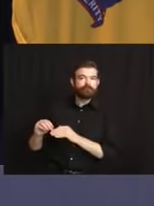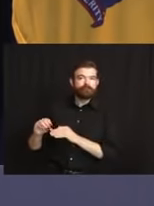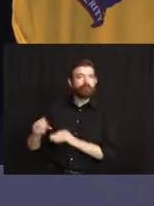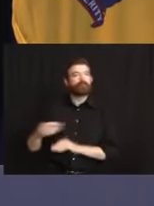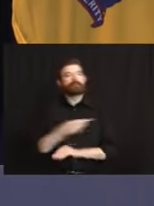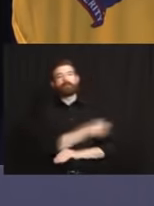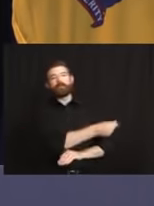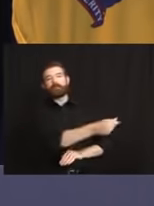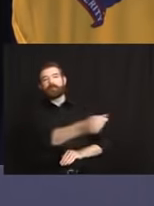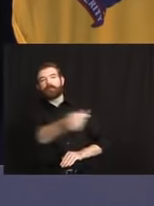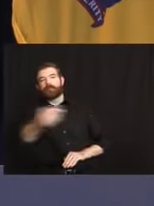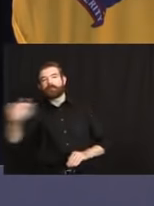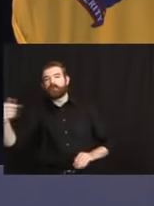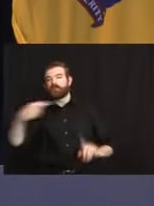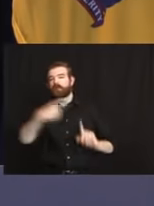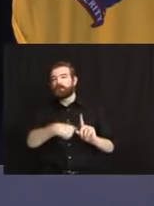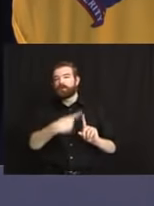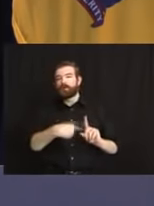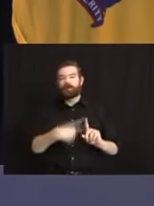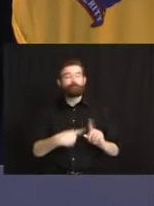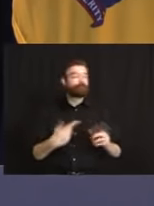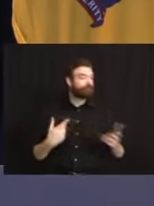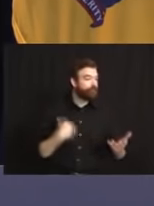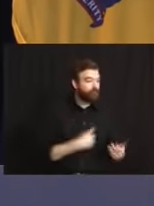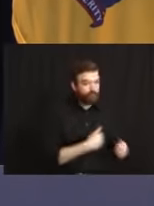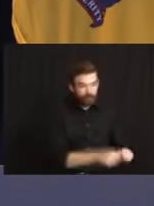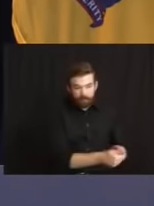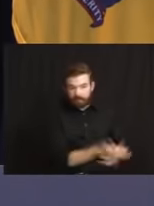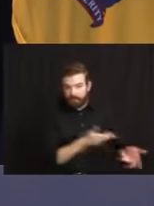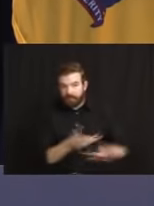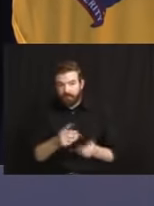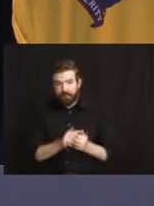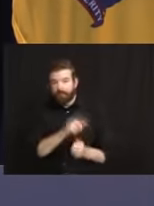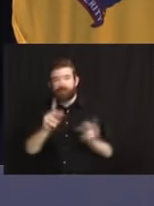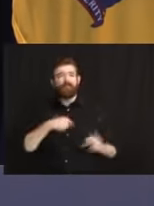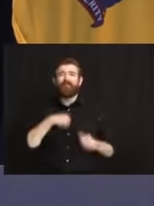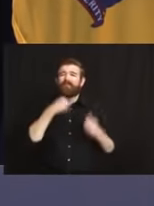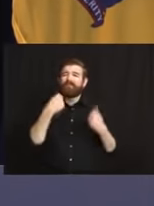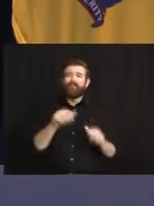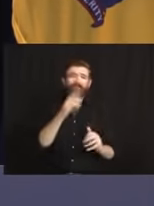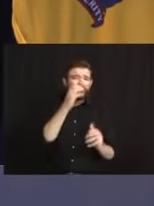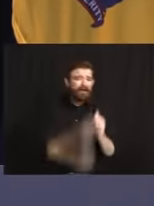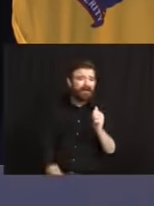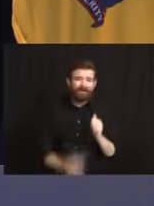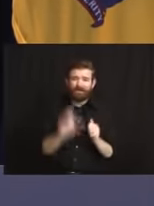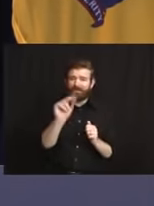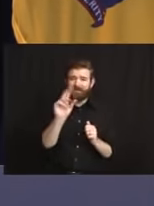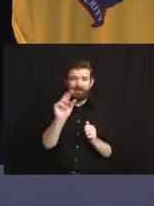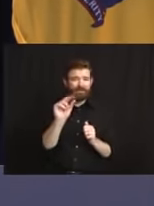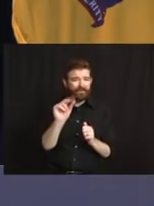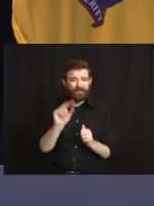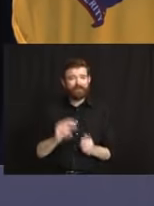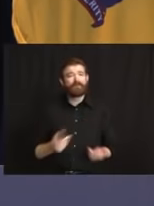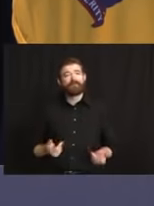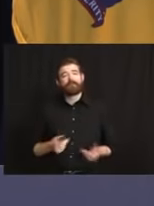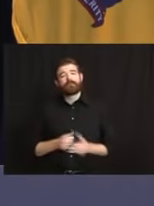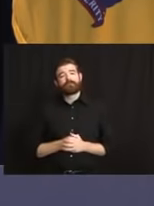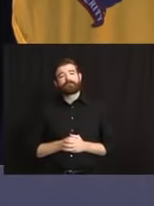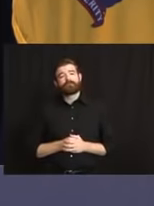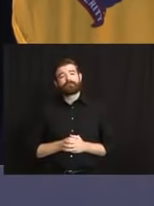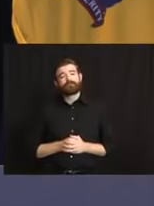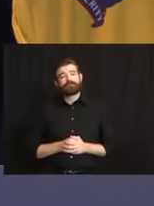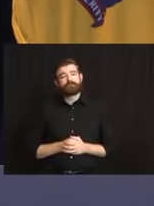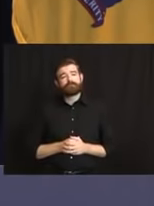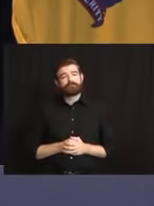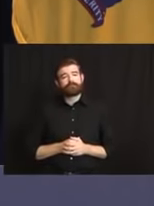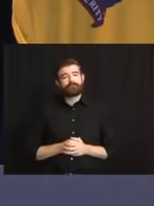We're always trying to find ways to work with folks. We're not trying to be callous about this. I would remind everybody this is only comparable